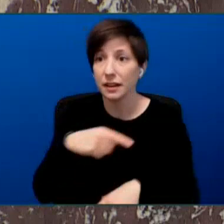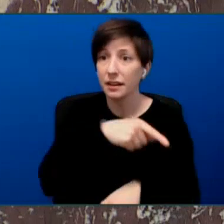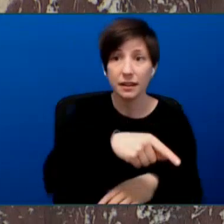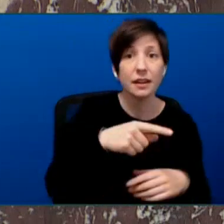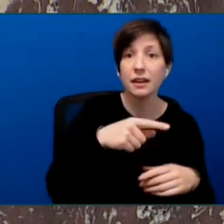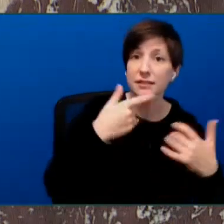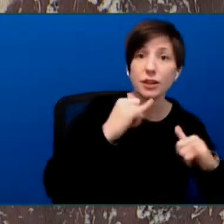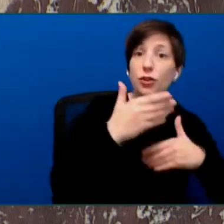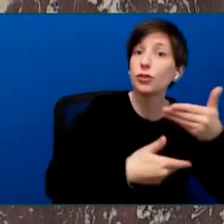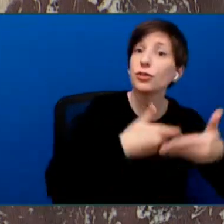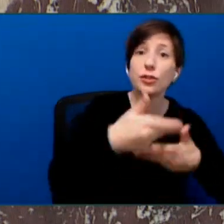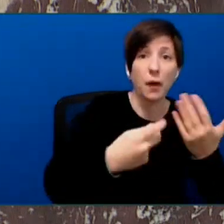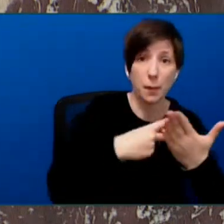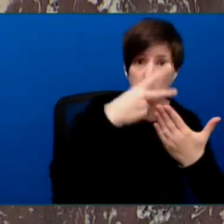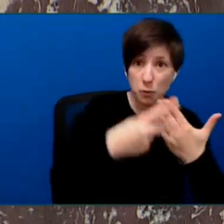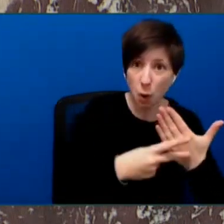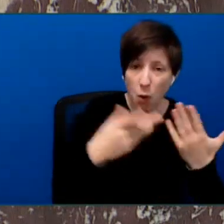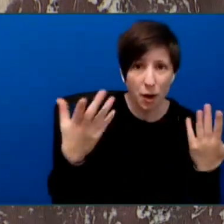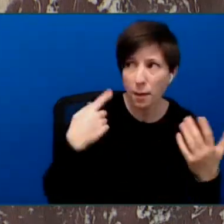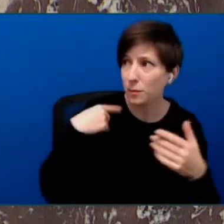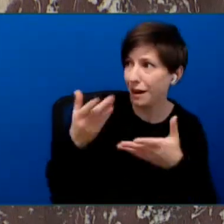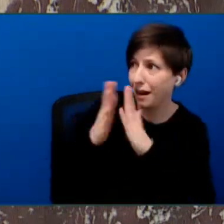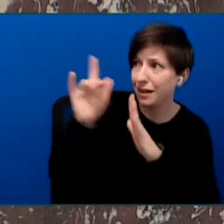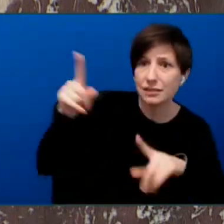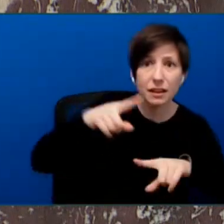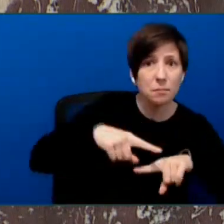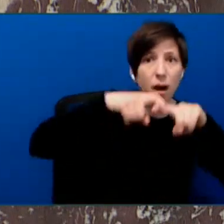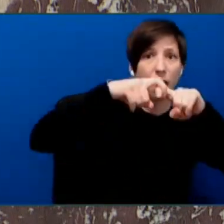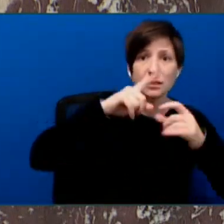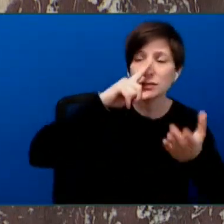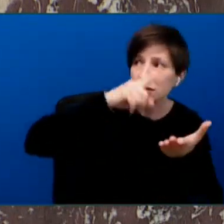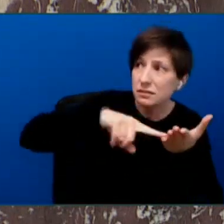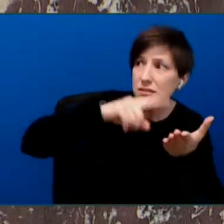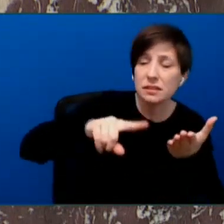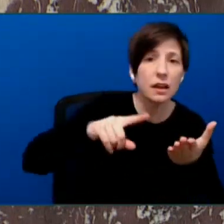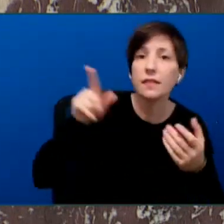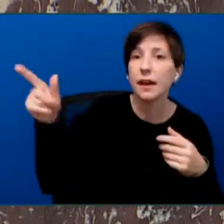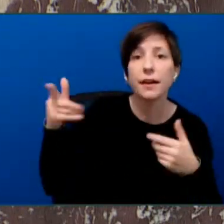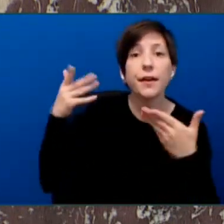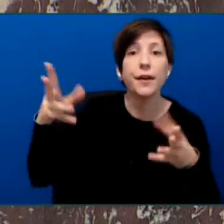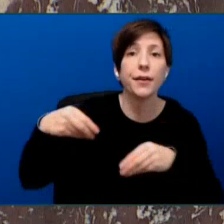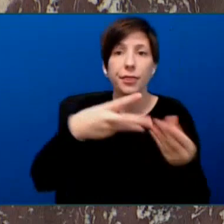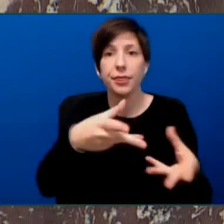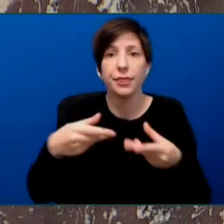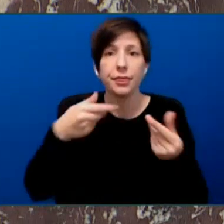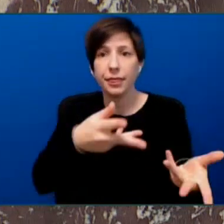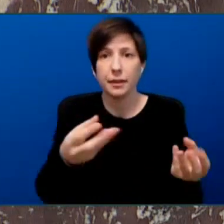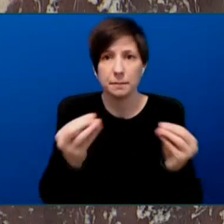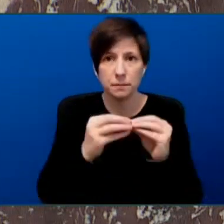is, hey, let's flood the streets with even more drugs. Treatment, recovery, and